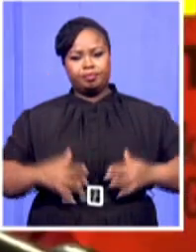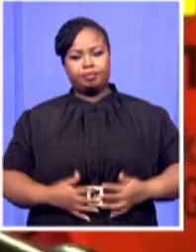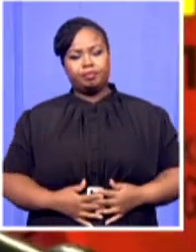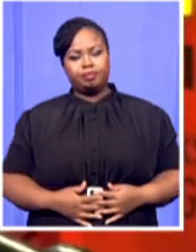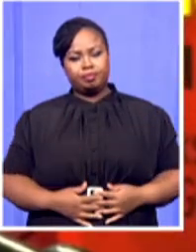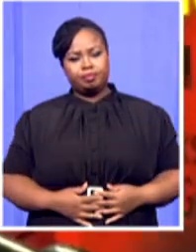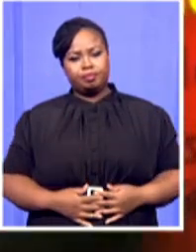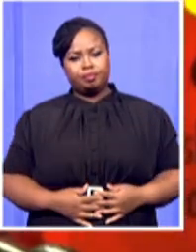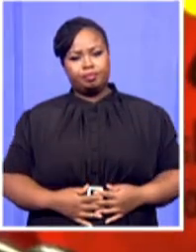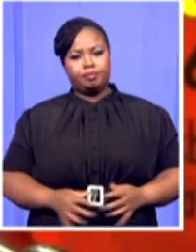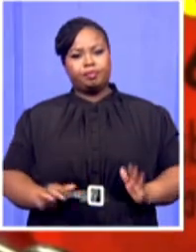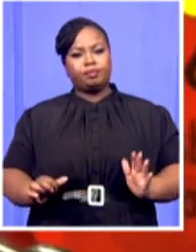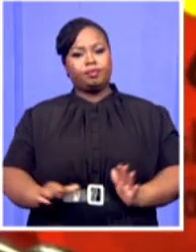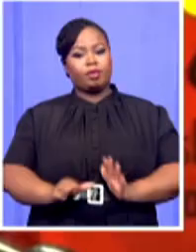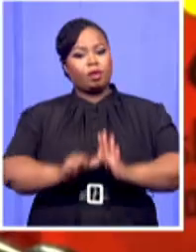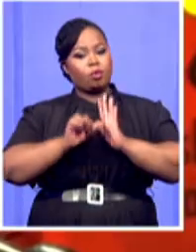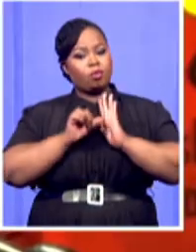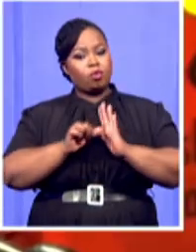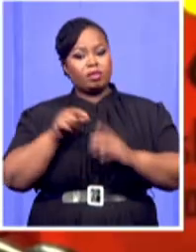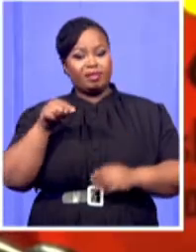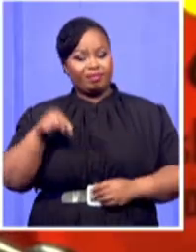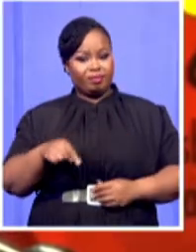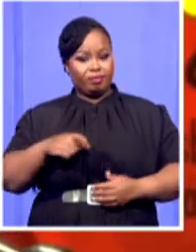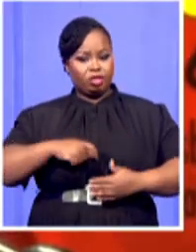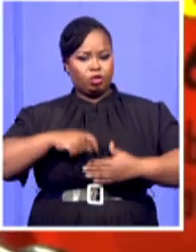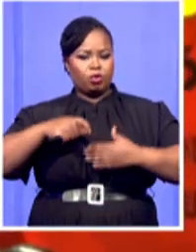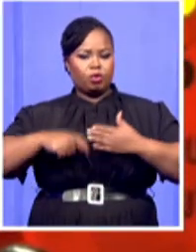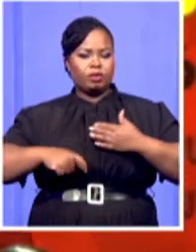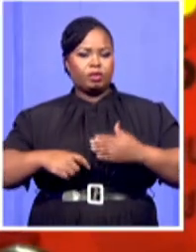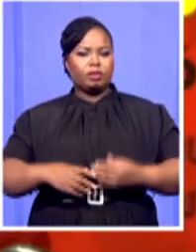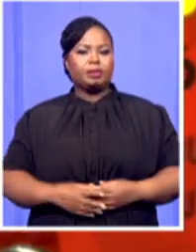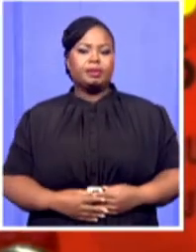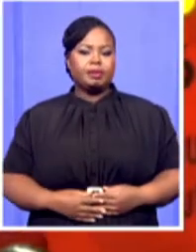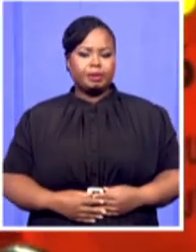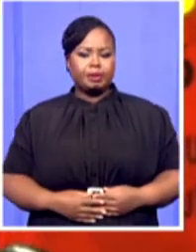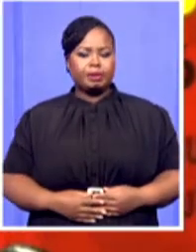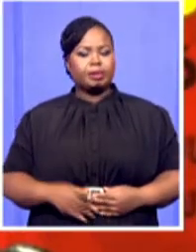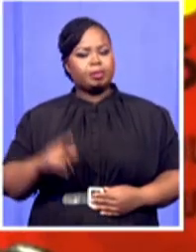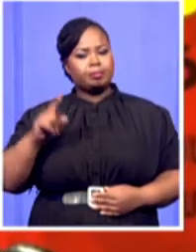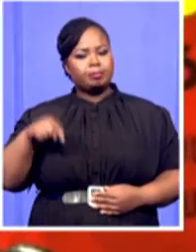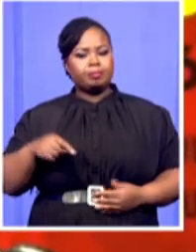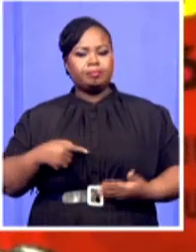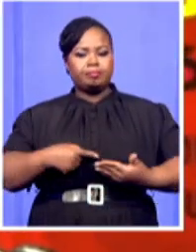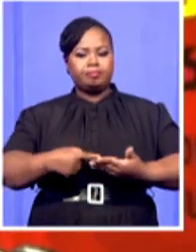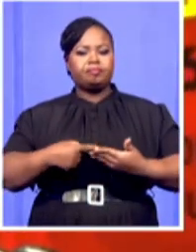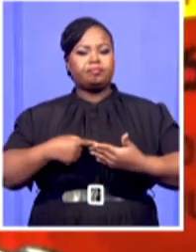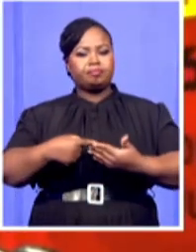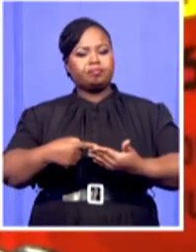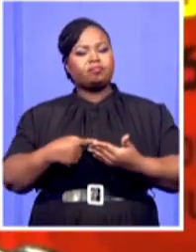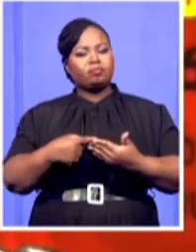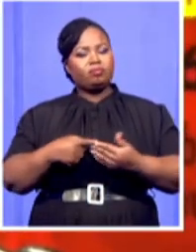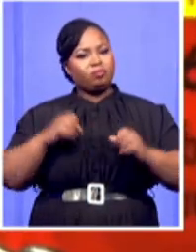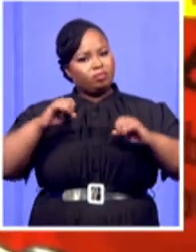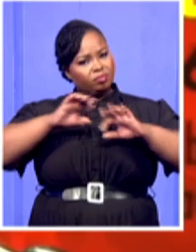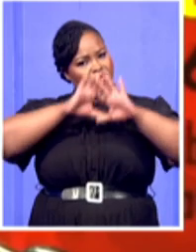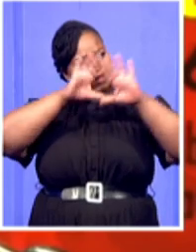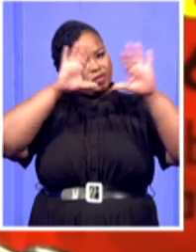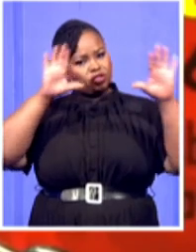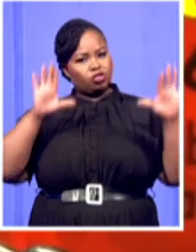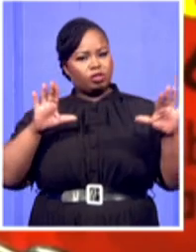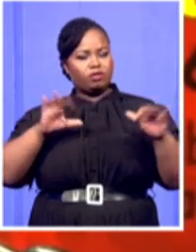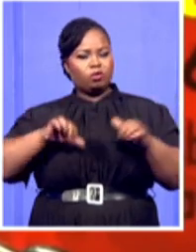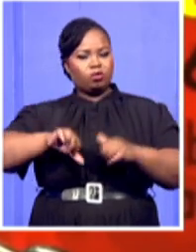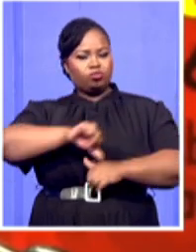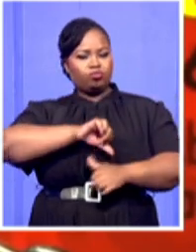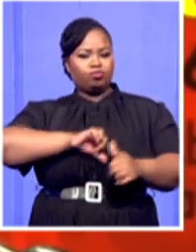It is gonna be important, comrades, for this Congress to engage upon what is our vision for socialism in